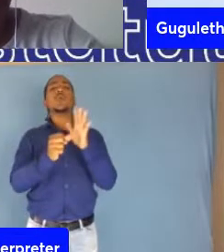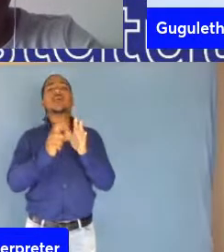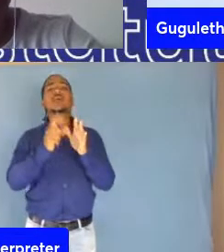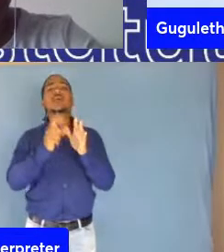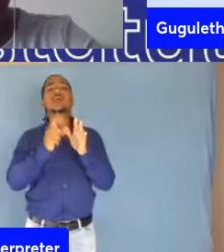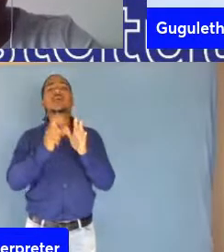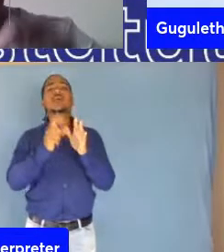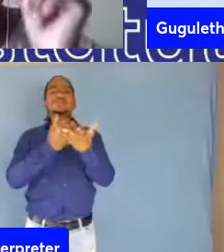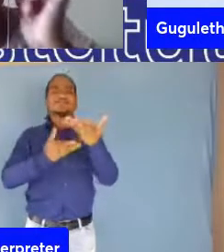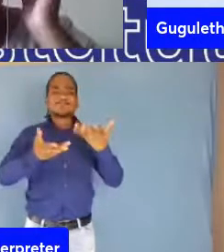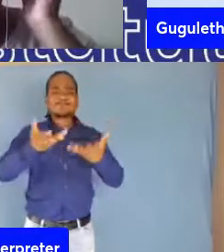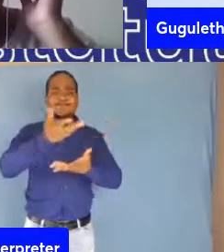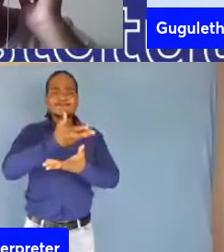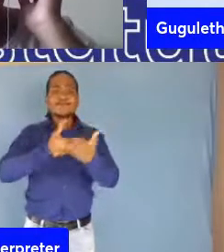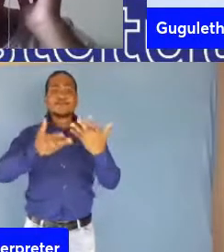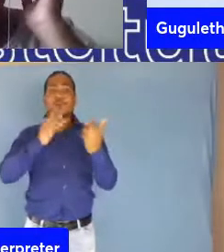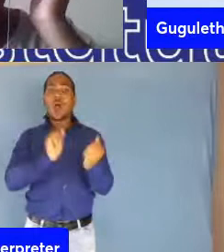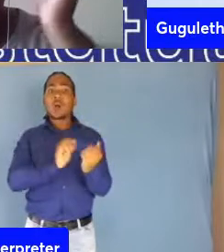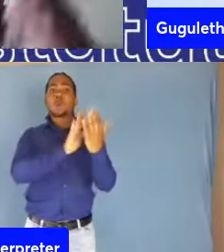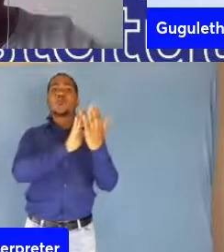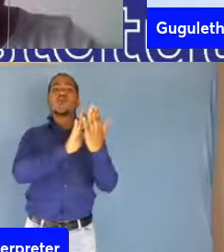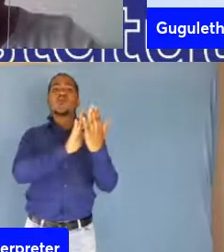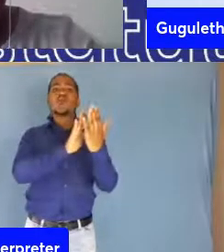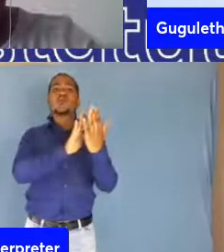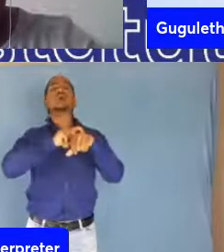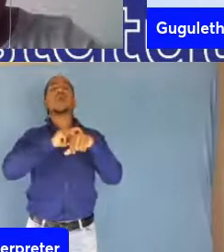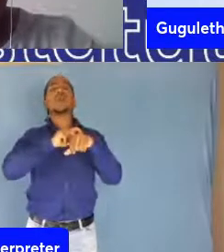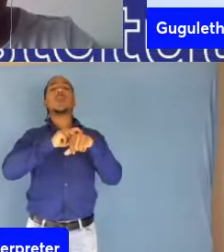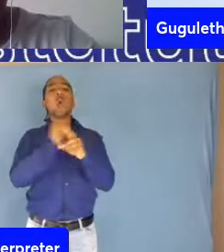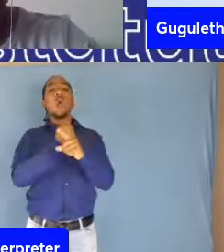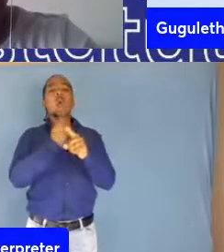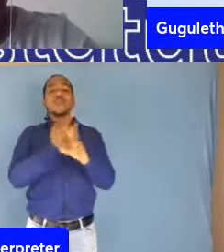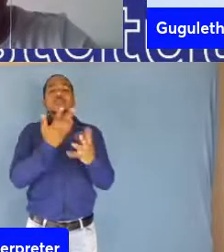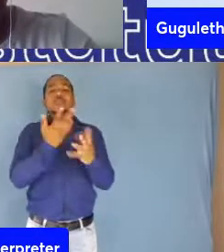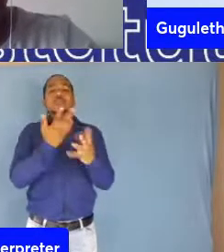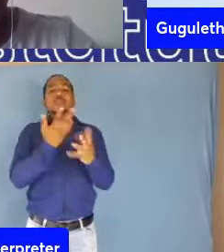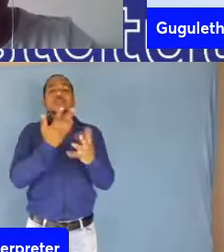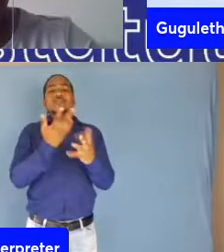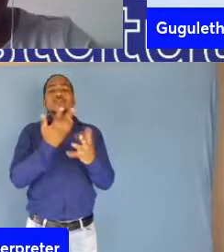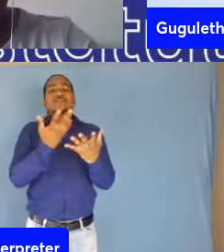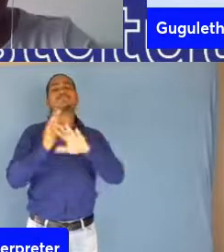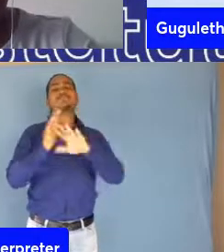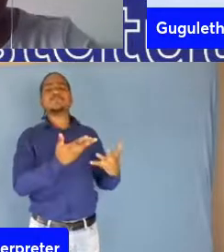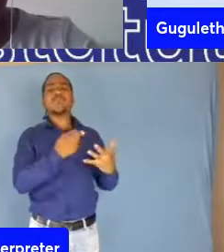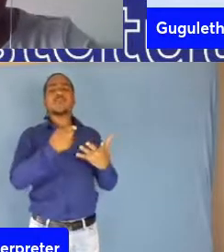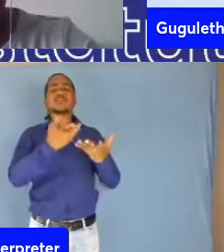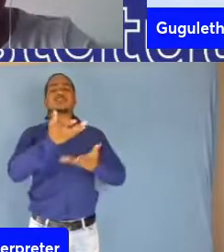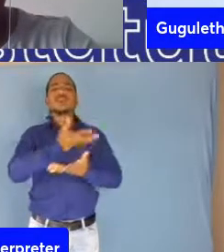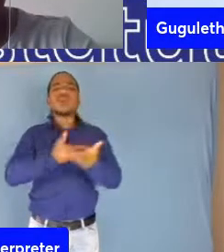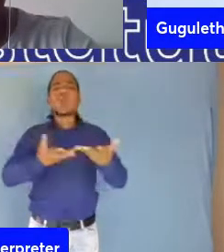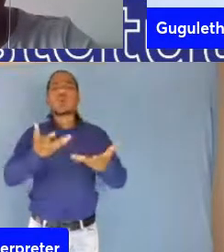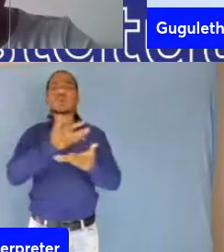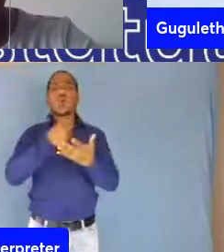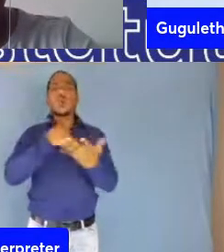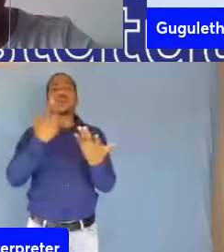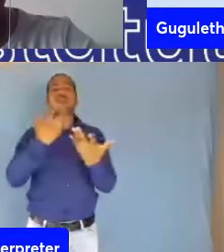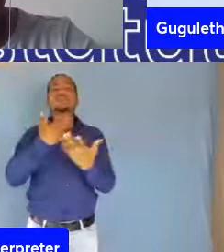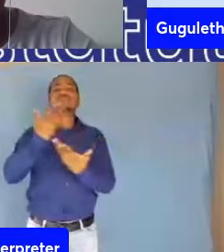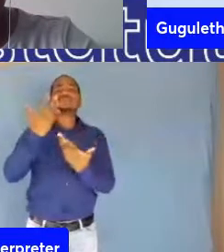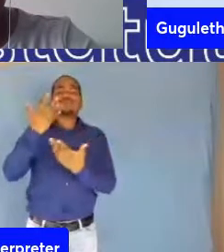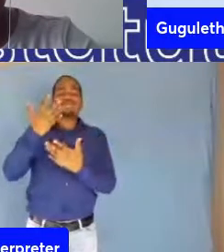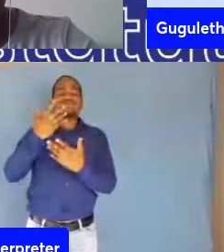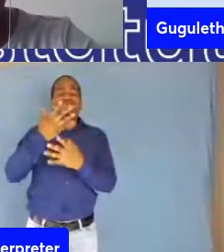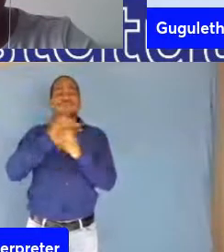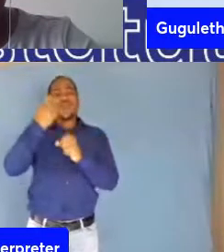think oftentimes we just want to blanket out this entire conversation and we disregard that we're not speaking about girls